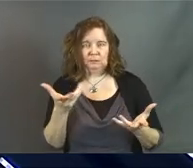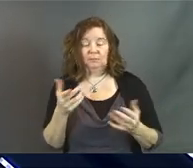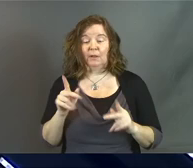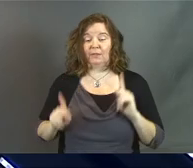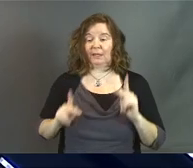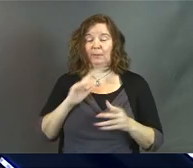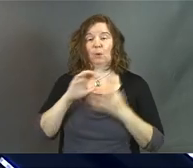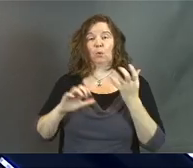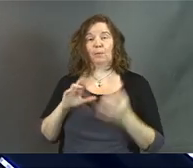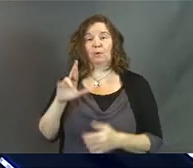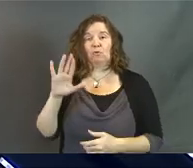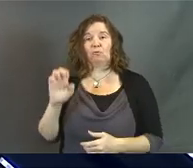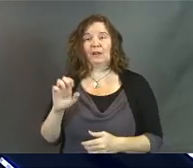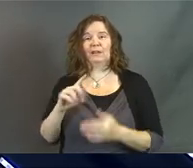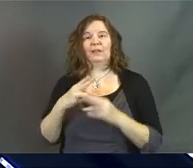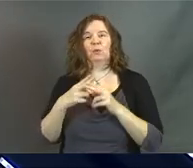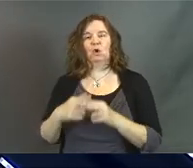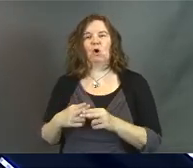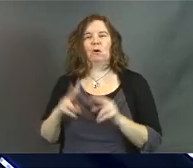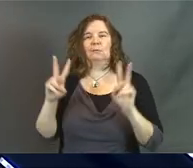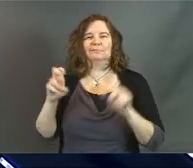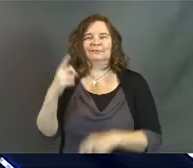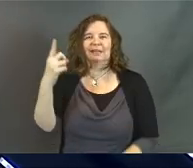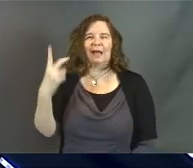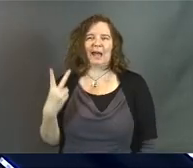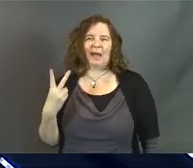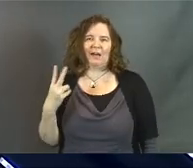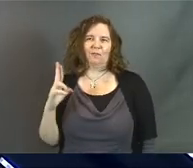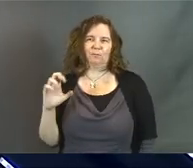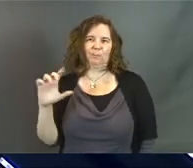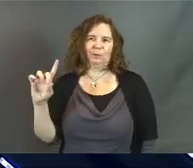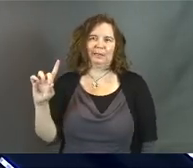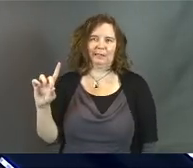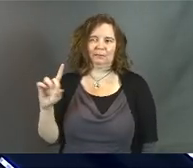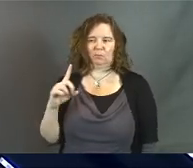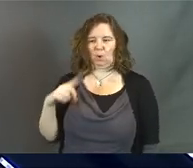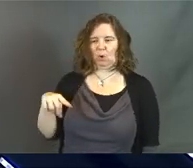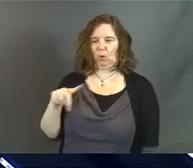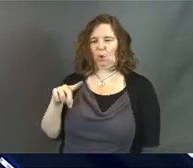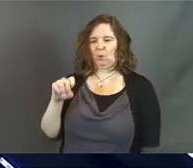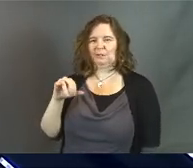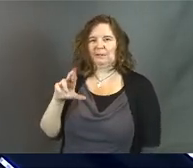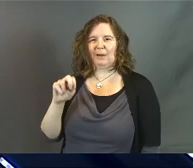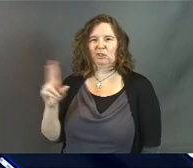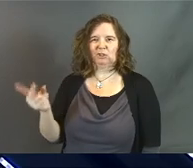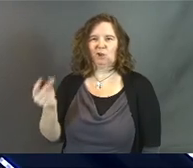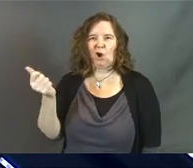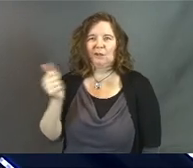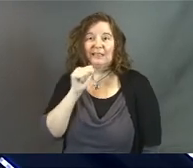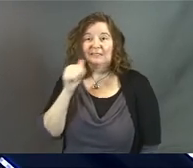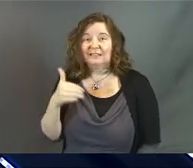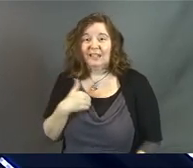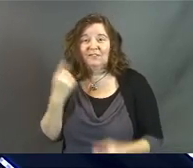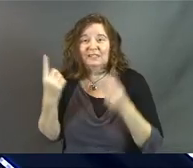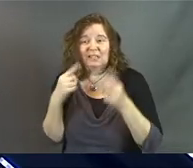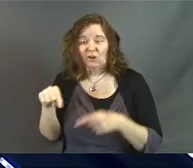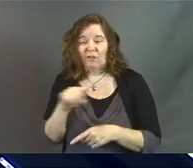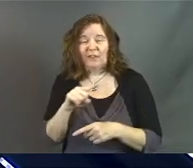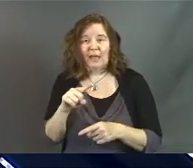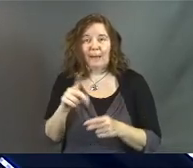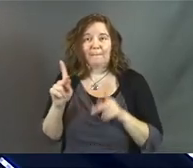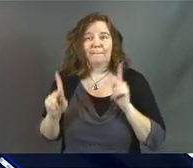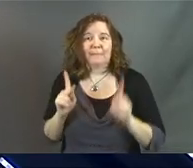These folks were mixed race. They were called half-breeds by the Jews. They were called those Samaritan dogs. They didn't even consider